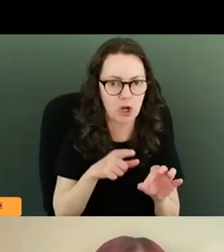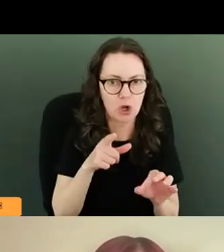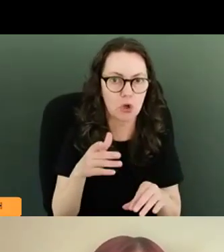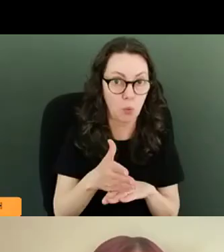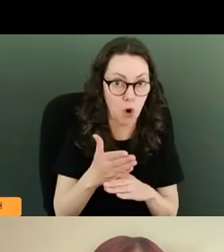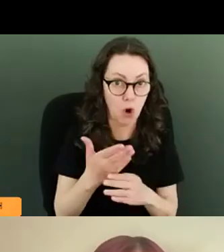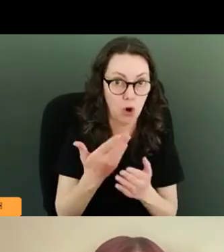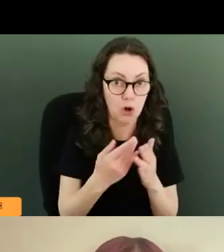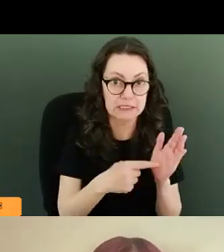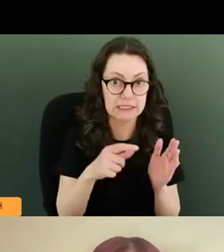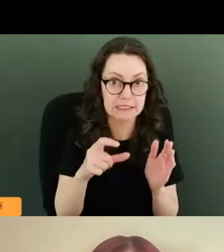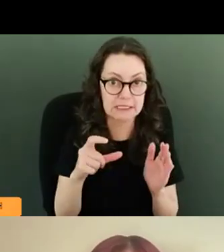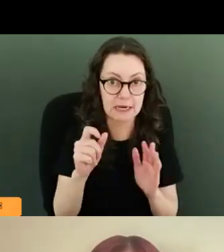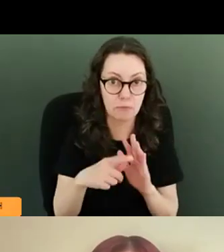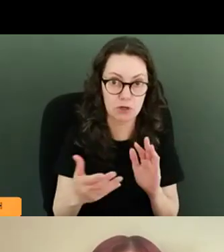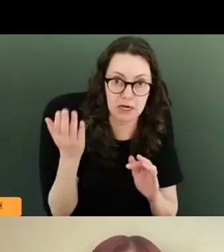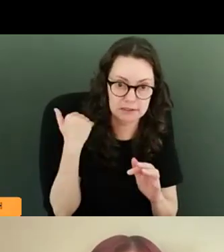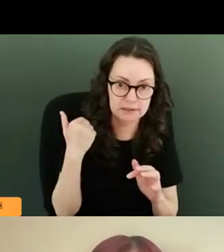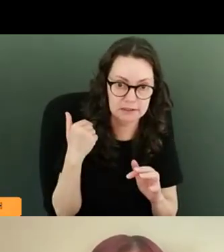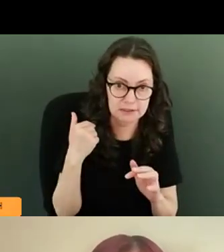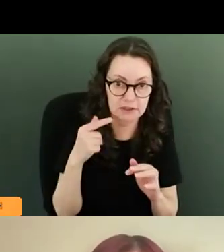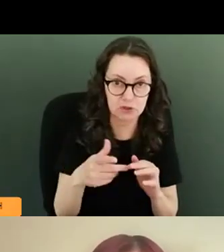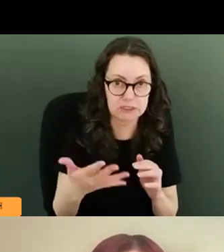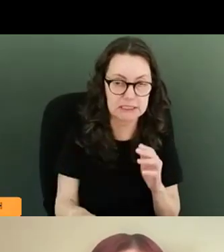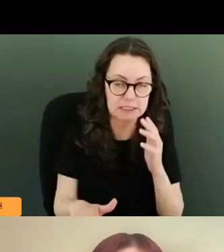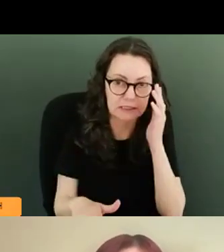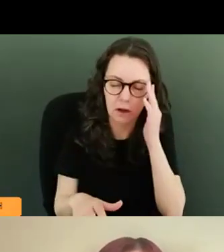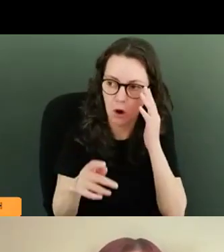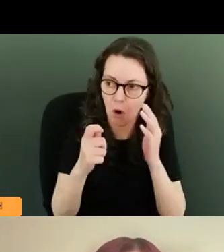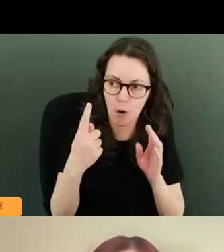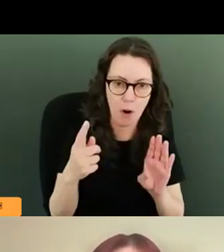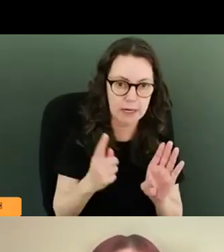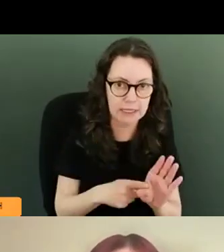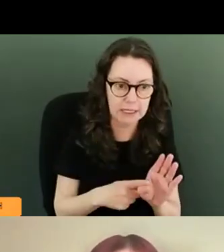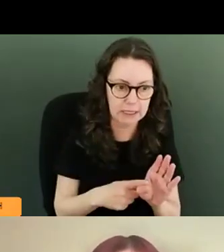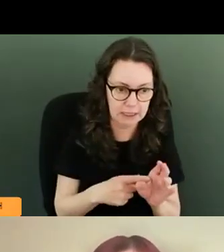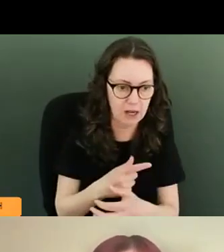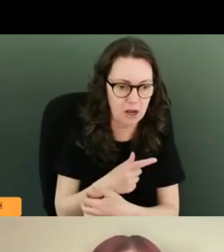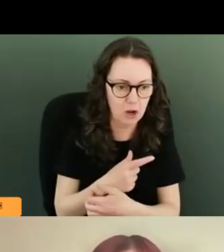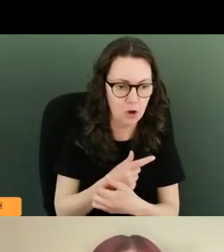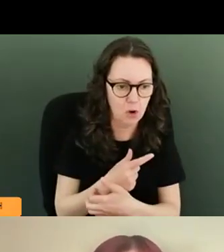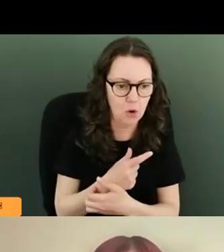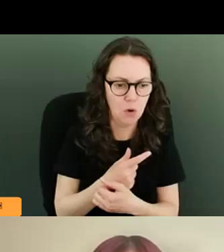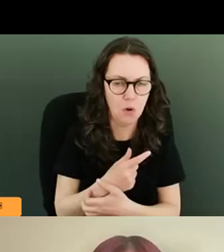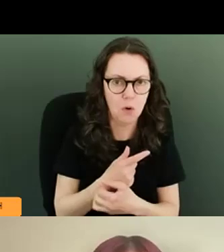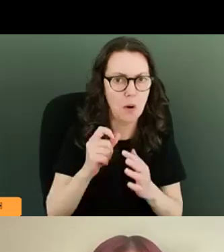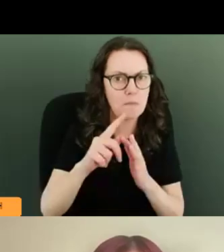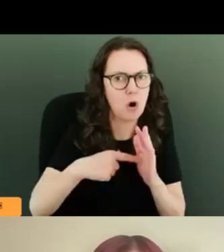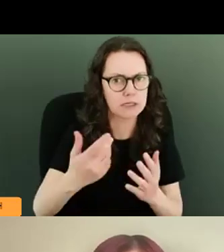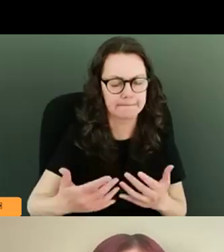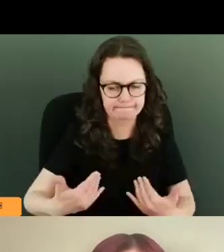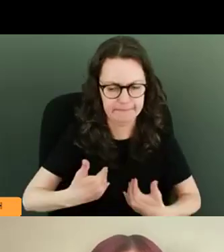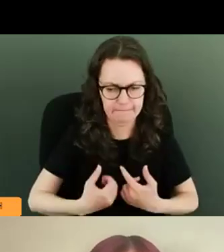on the Take Charge of Change project for almost a year as well. Can you please share what this project has meant to you